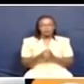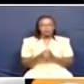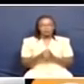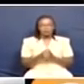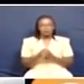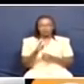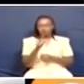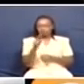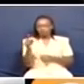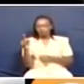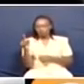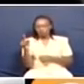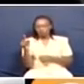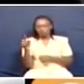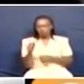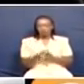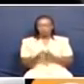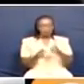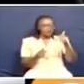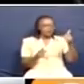to G,